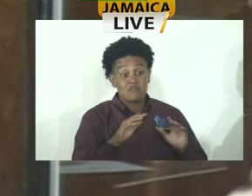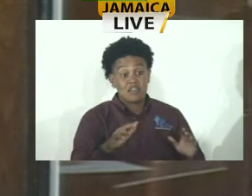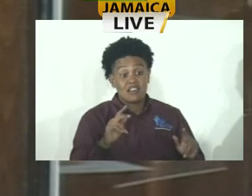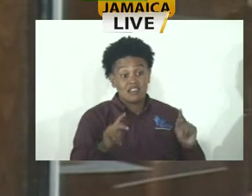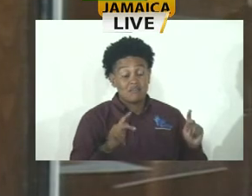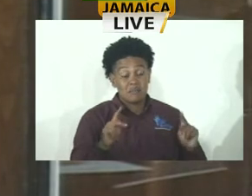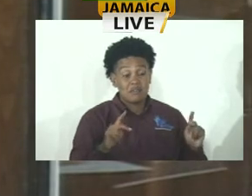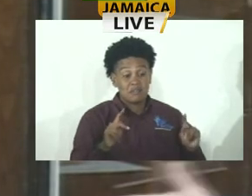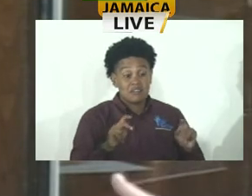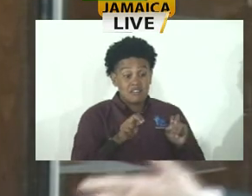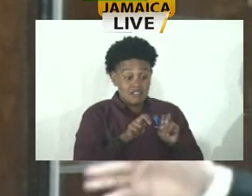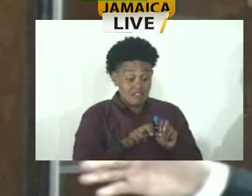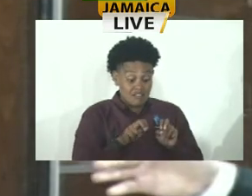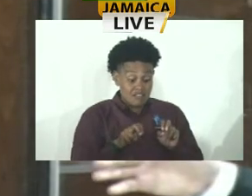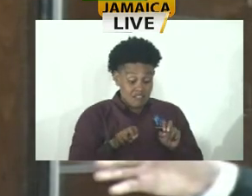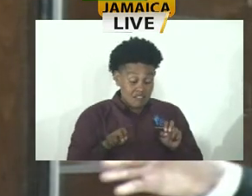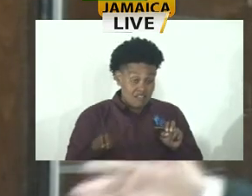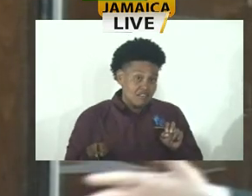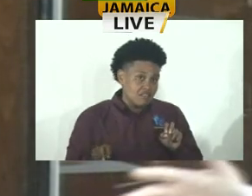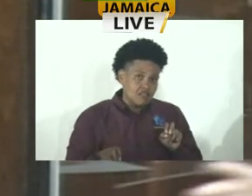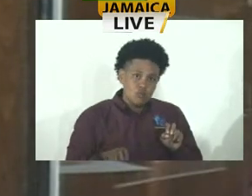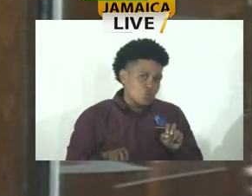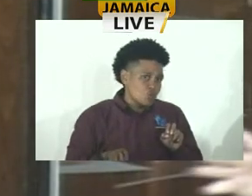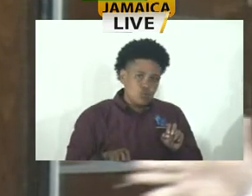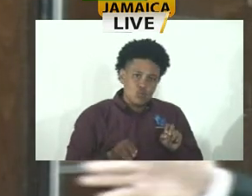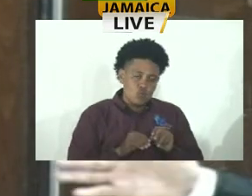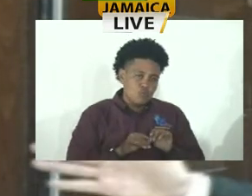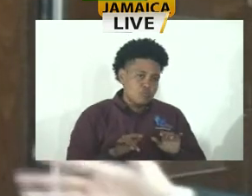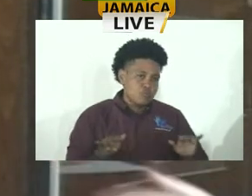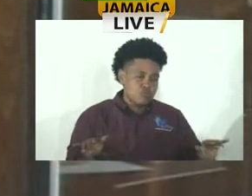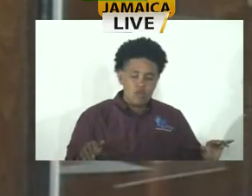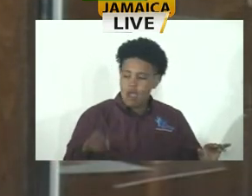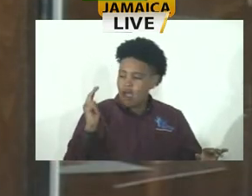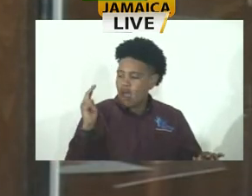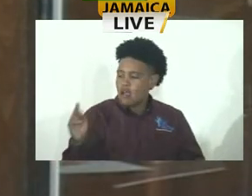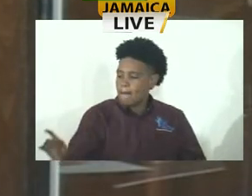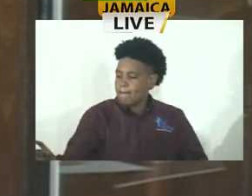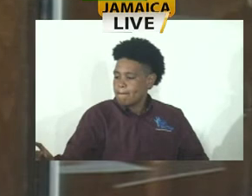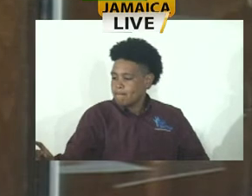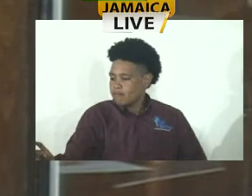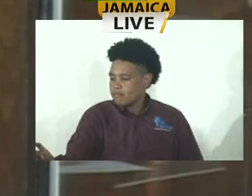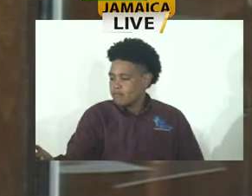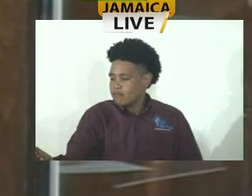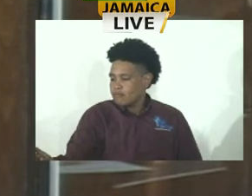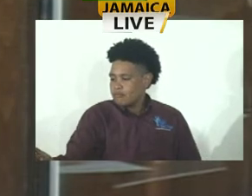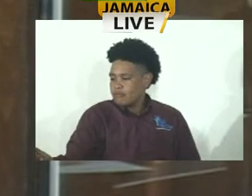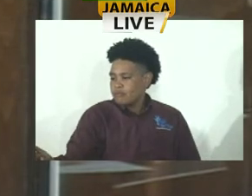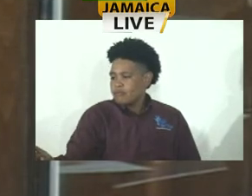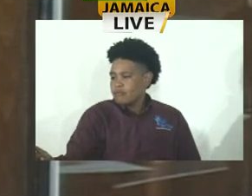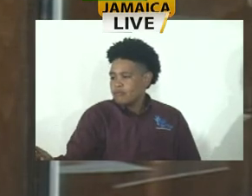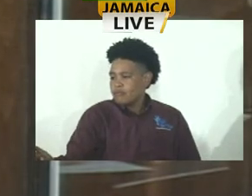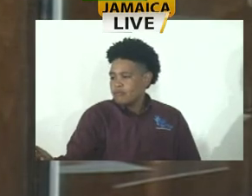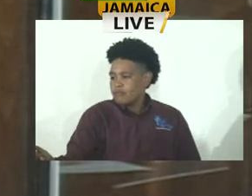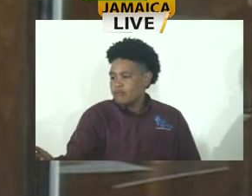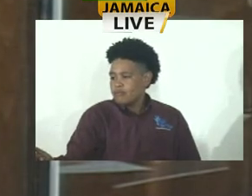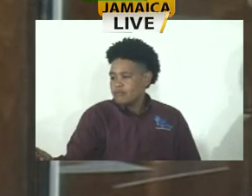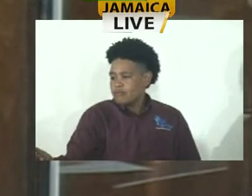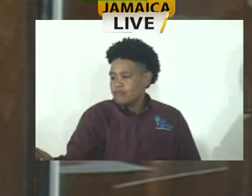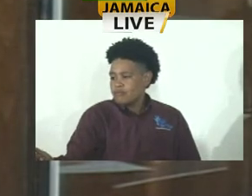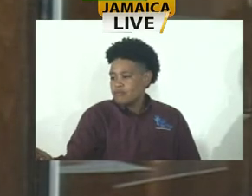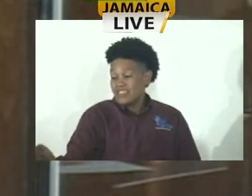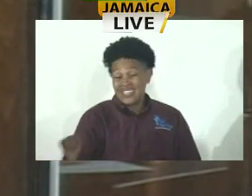were to be seated at six feet or so apart would probably not be that great